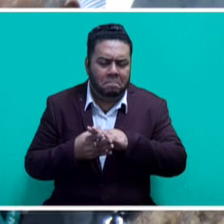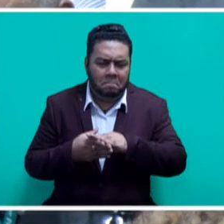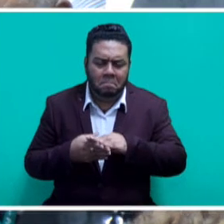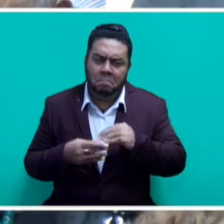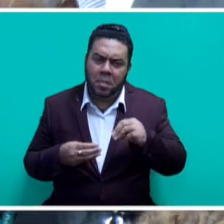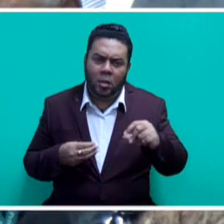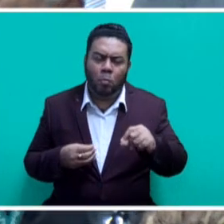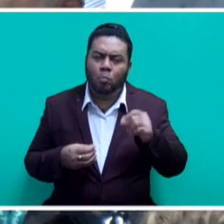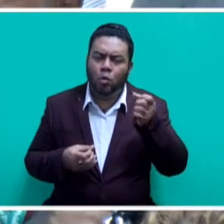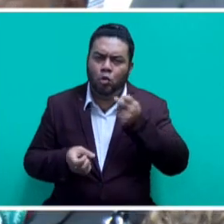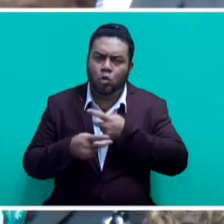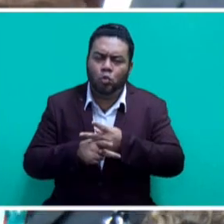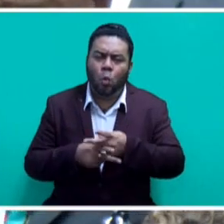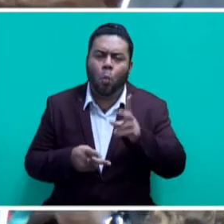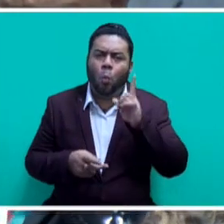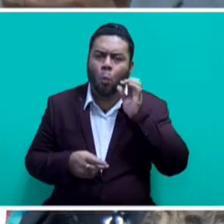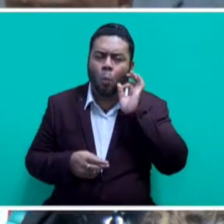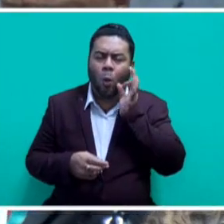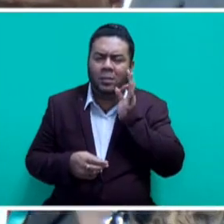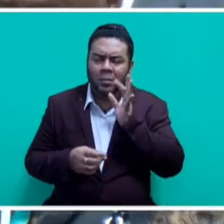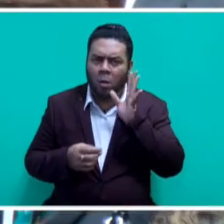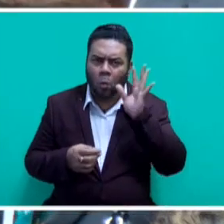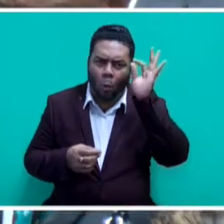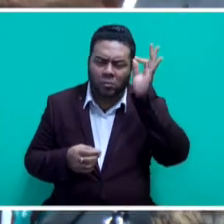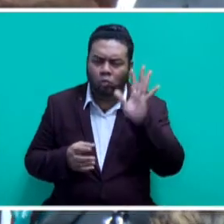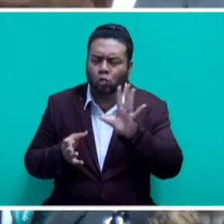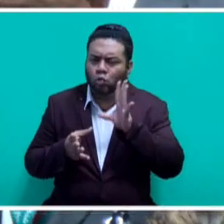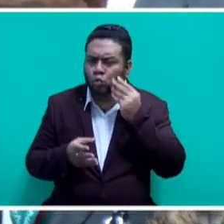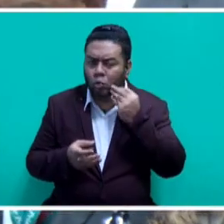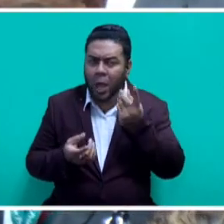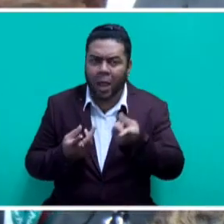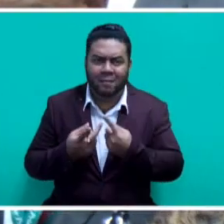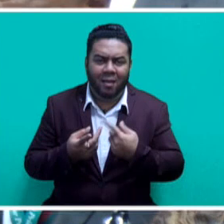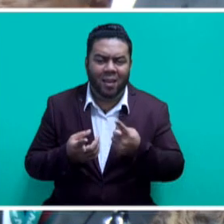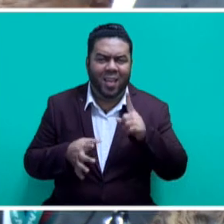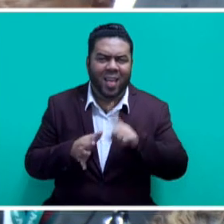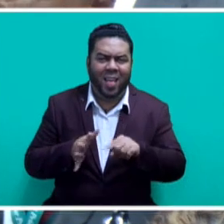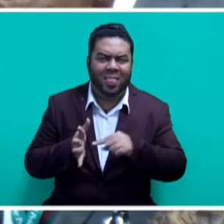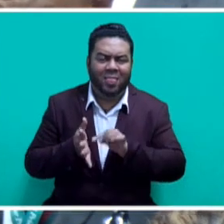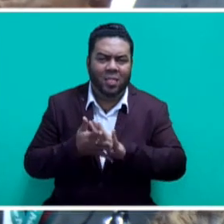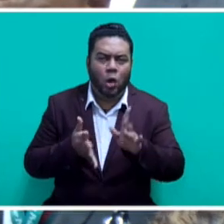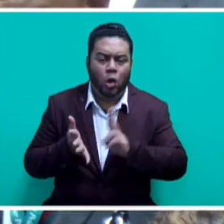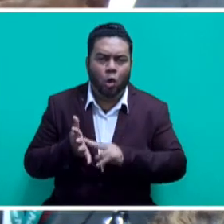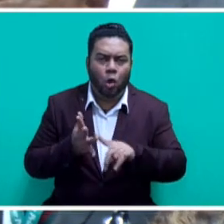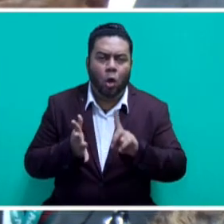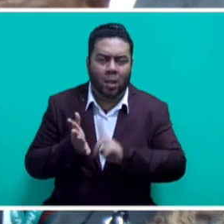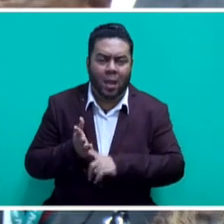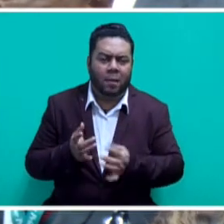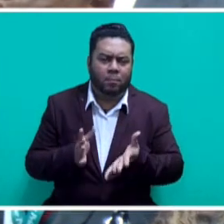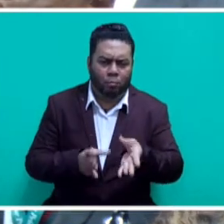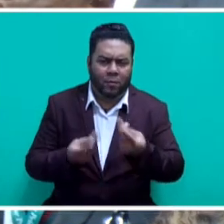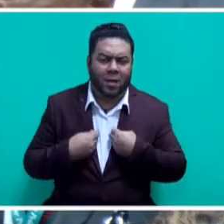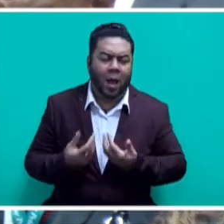to produce white sugar, ethanol, and cogeneration, which will provide some needed value addition and provide high returns to our